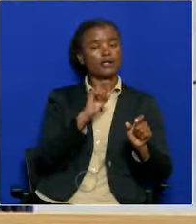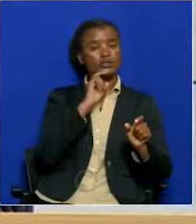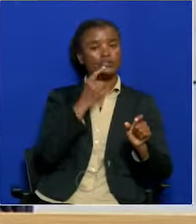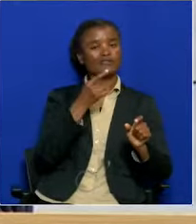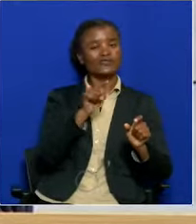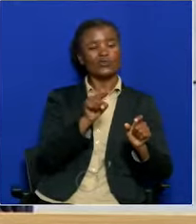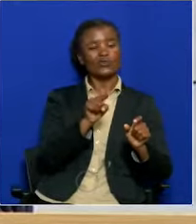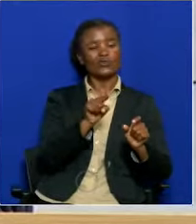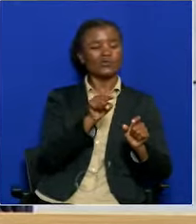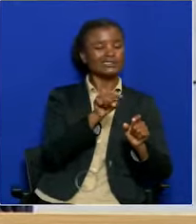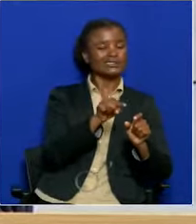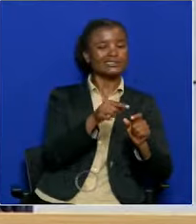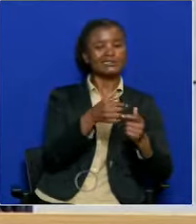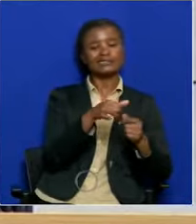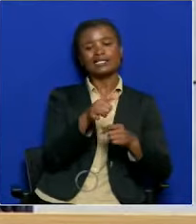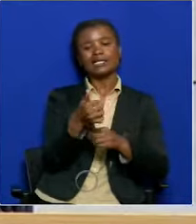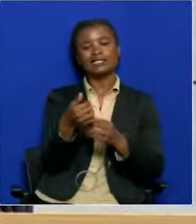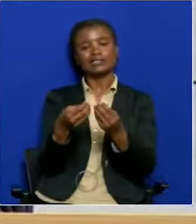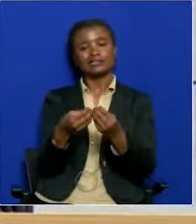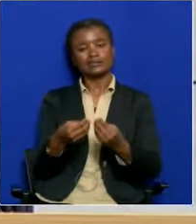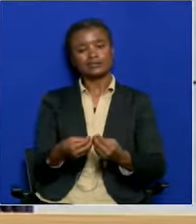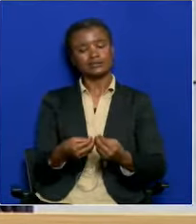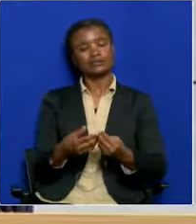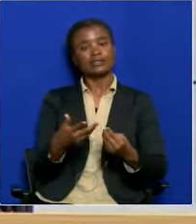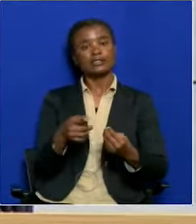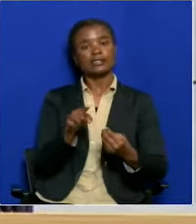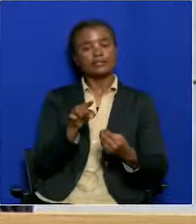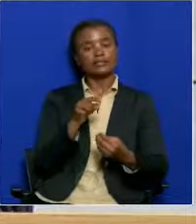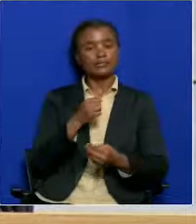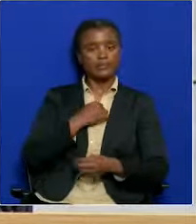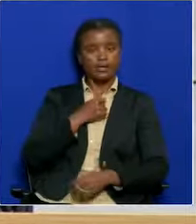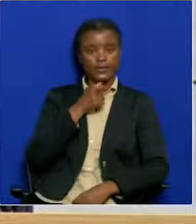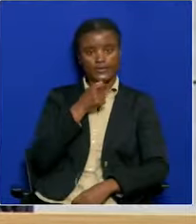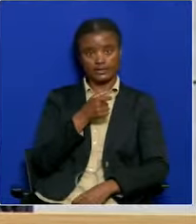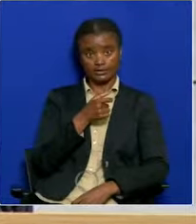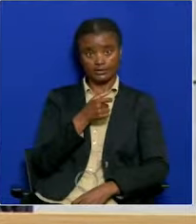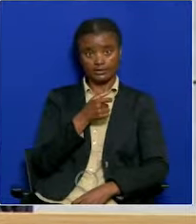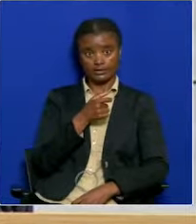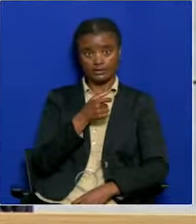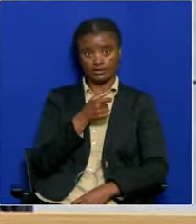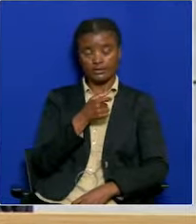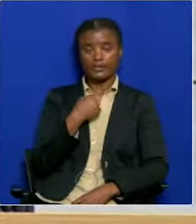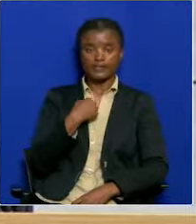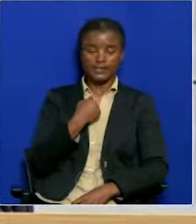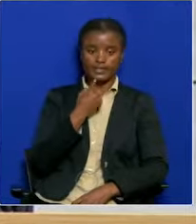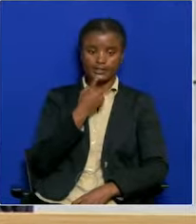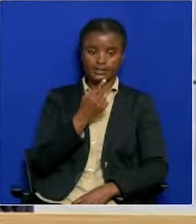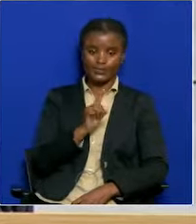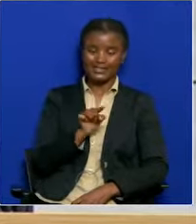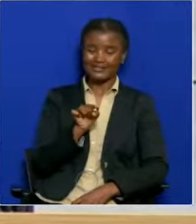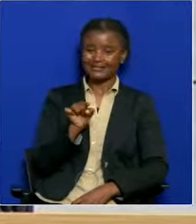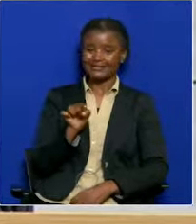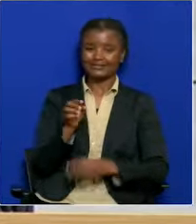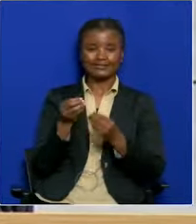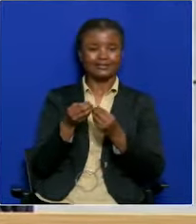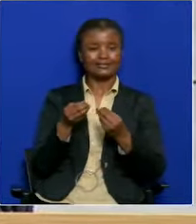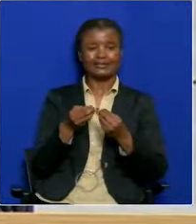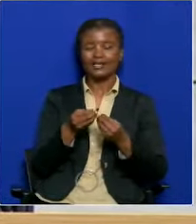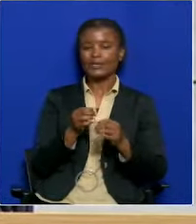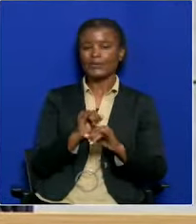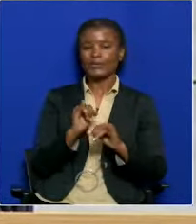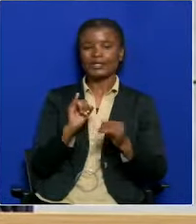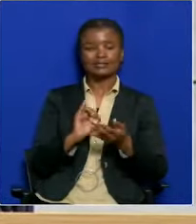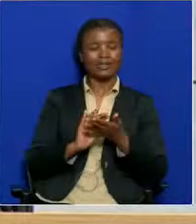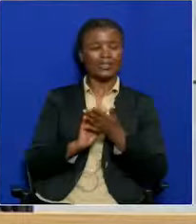And yeah, that was my comment to say this thing is becoming ugly and tarnishing the image of the whole